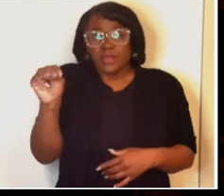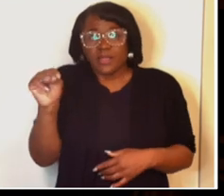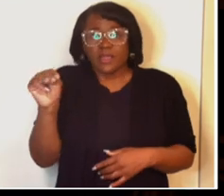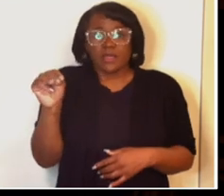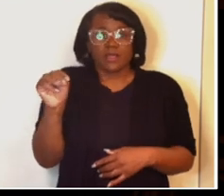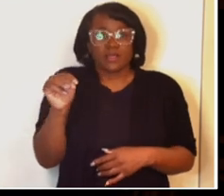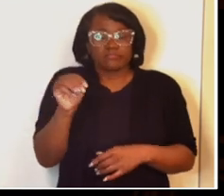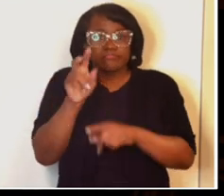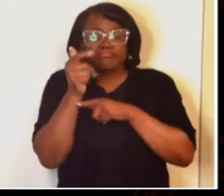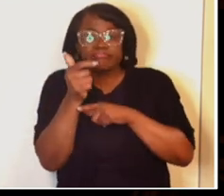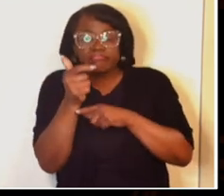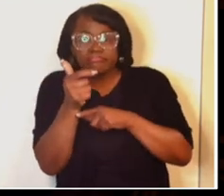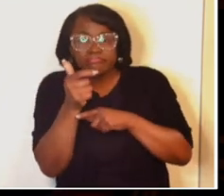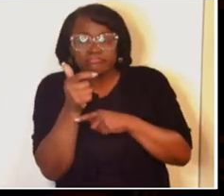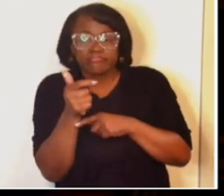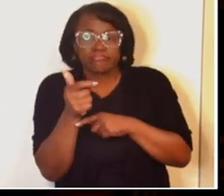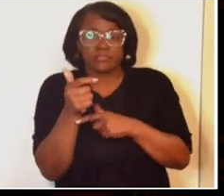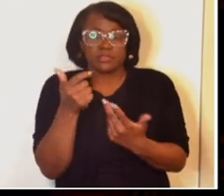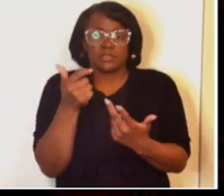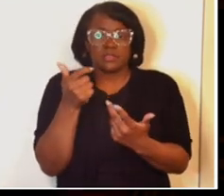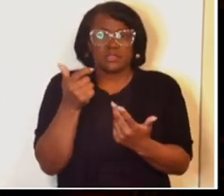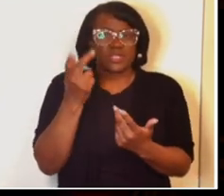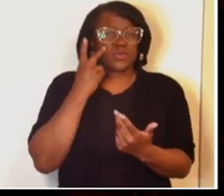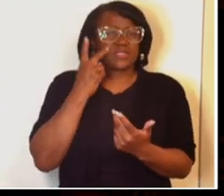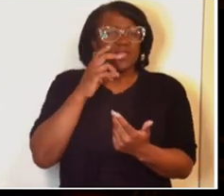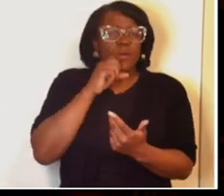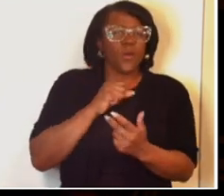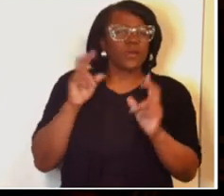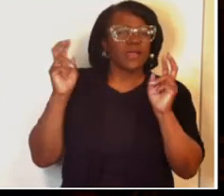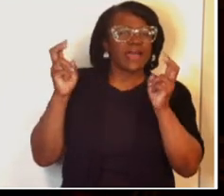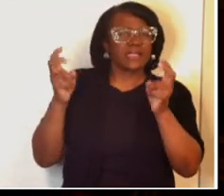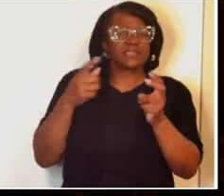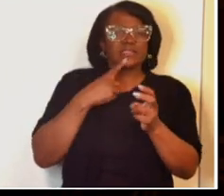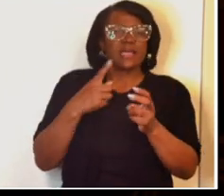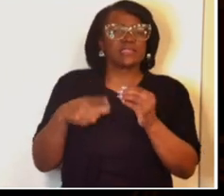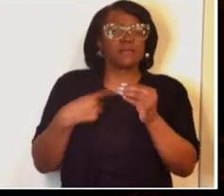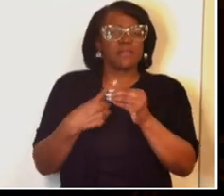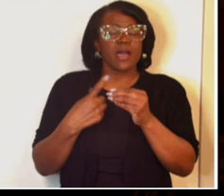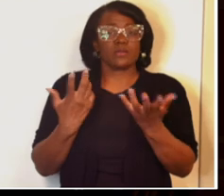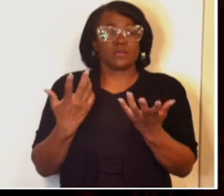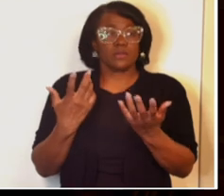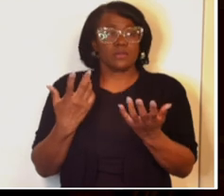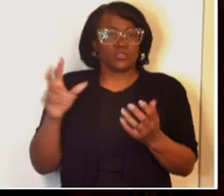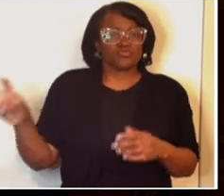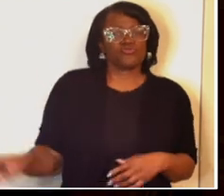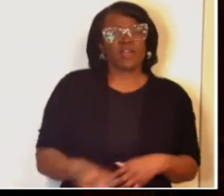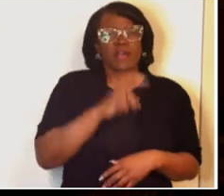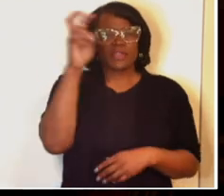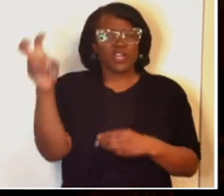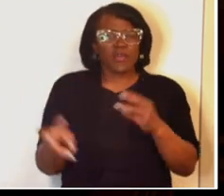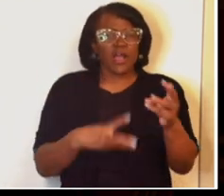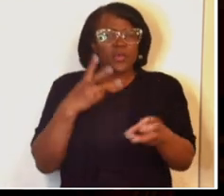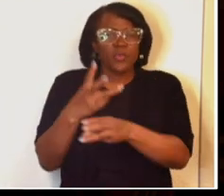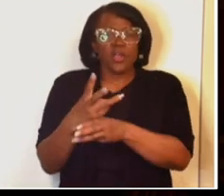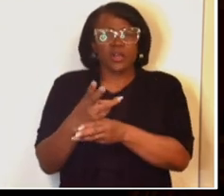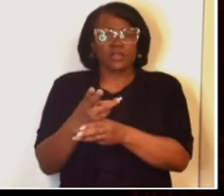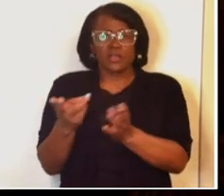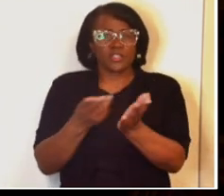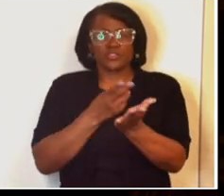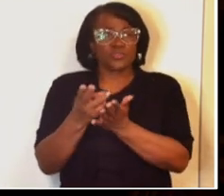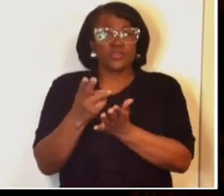case in point that typifies the old adage about a lie traveling around the world, and the truth hasn't even stepped out of the house yet.